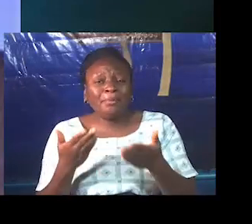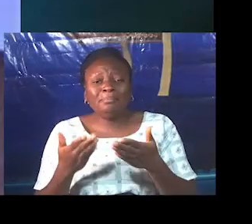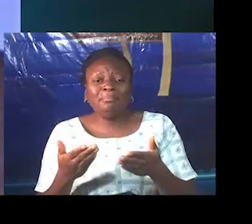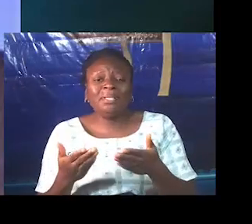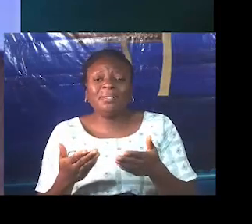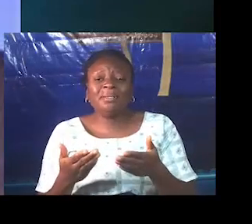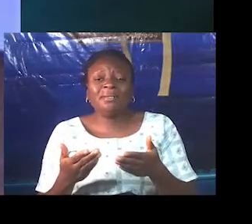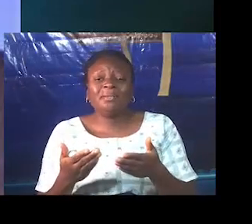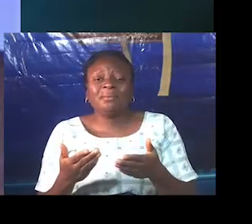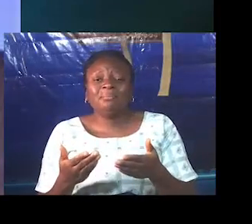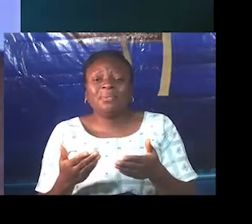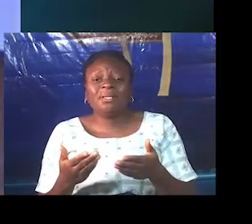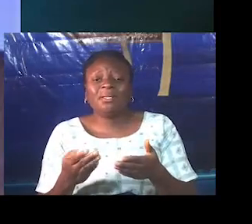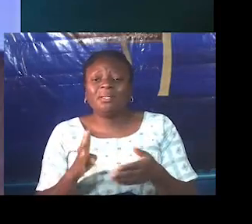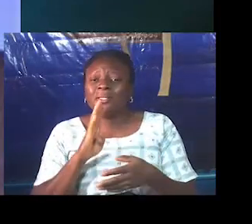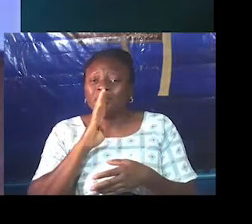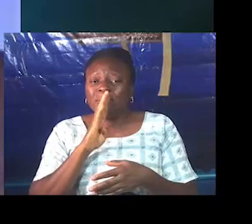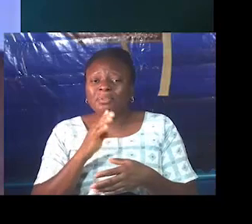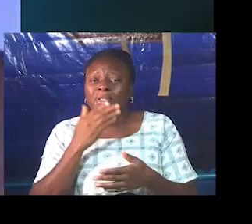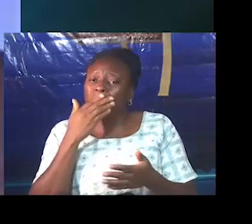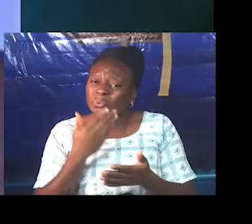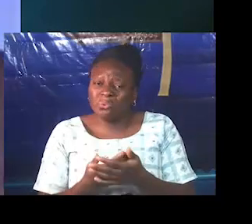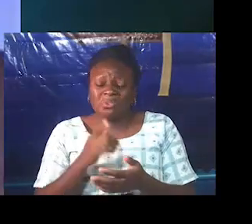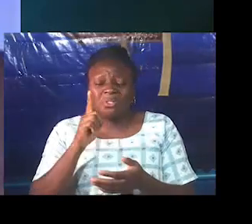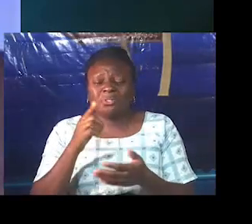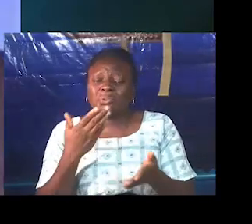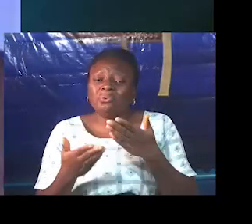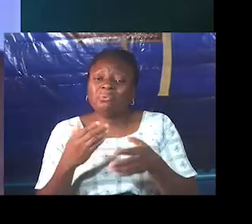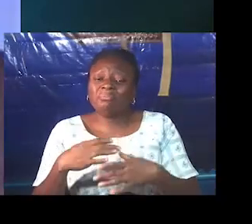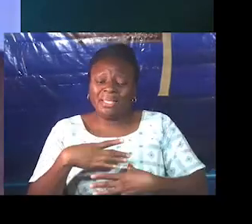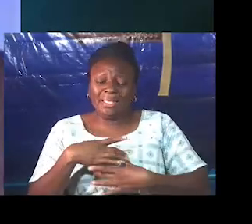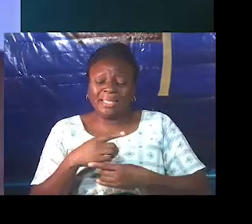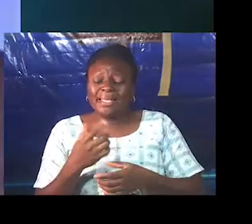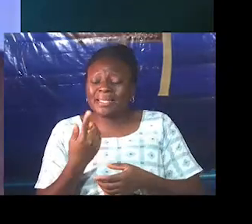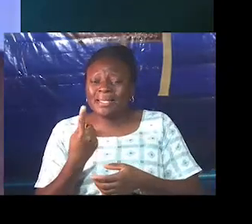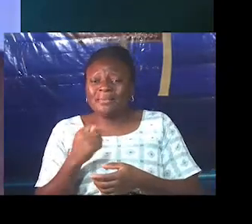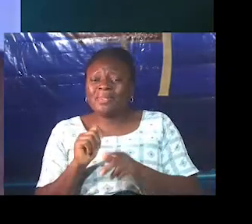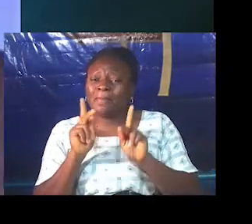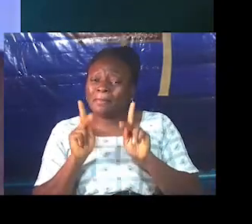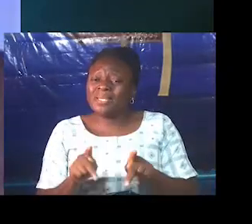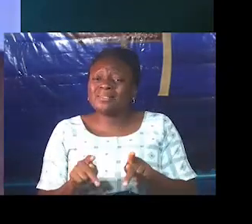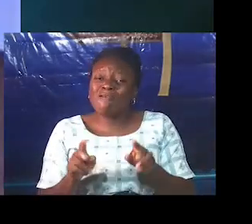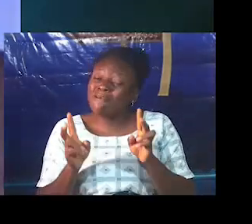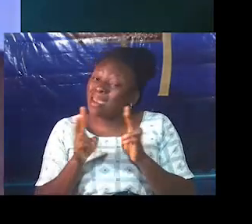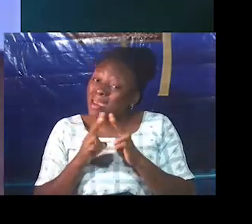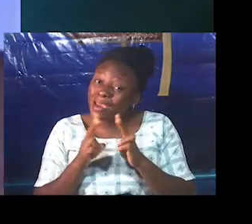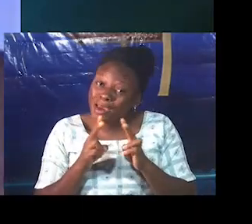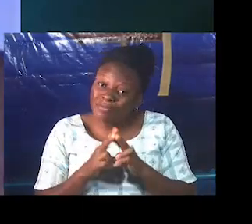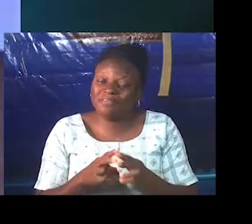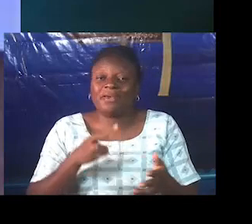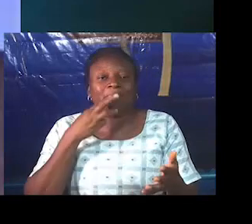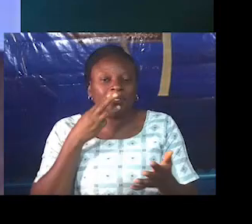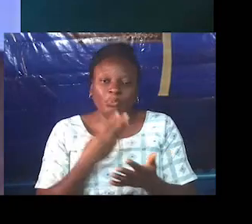He lost his 2 eyes because of unequal yoking with an unbeliever. When he fell on the lap